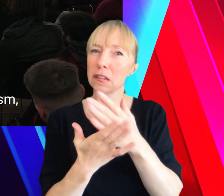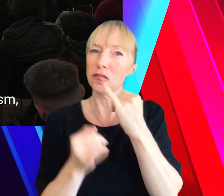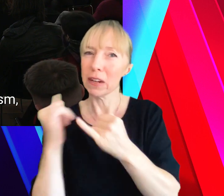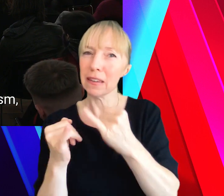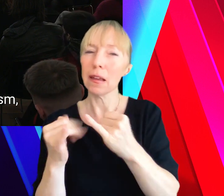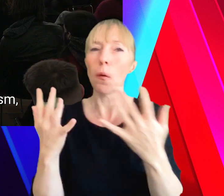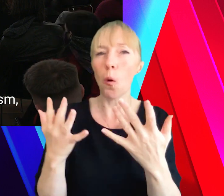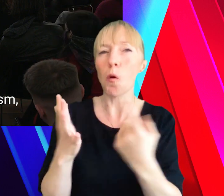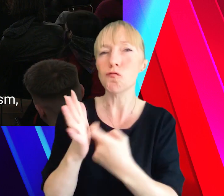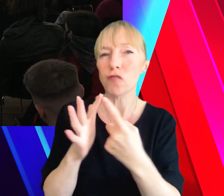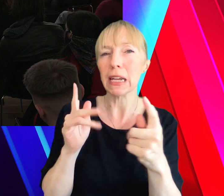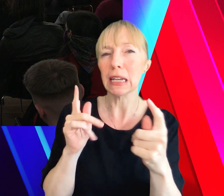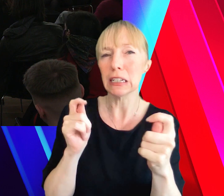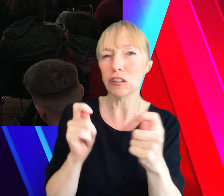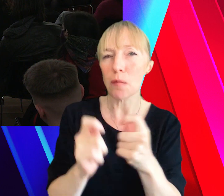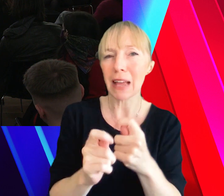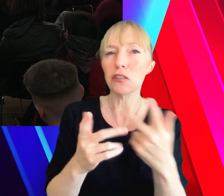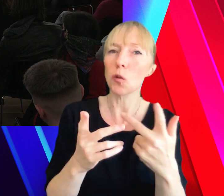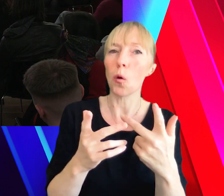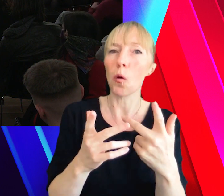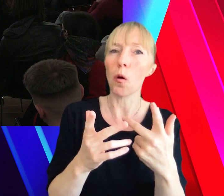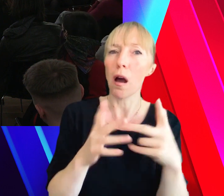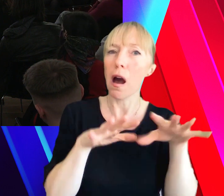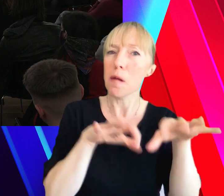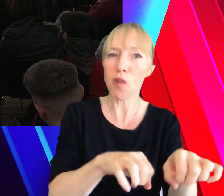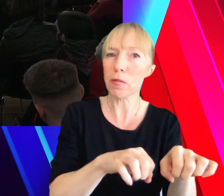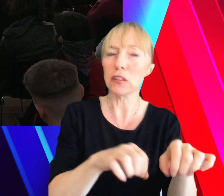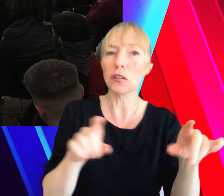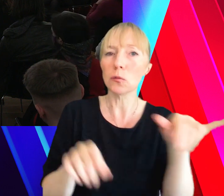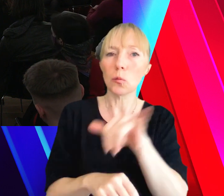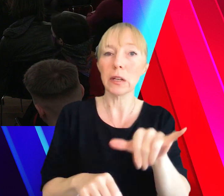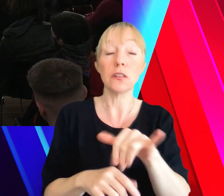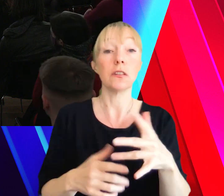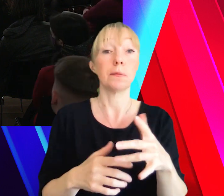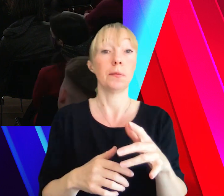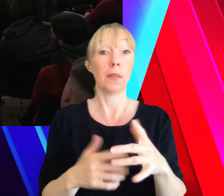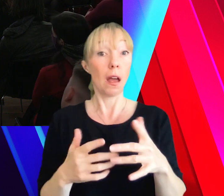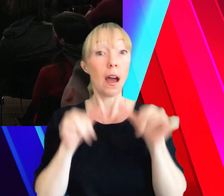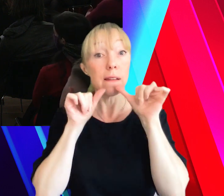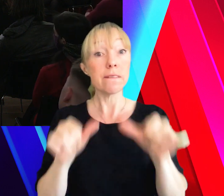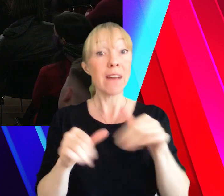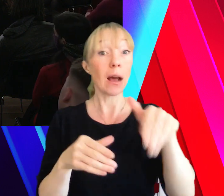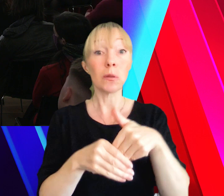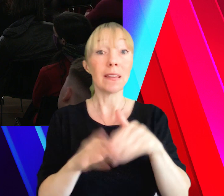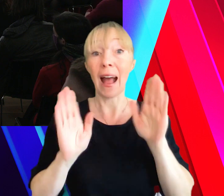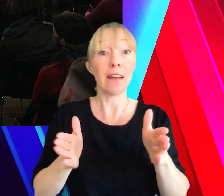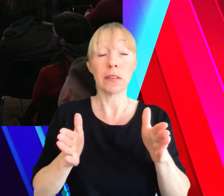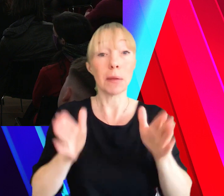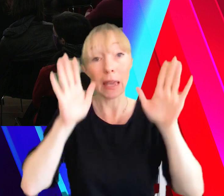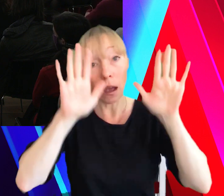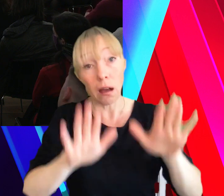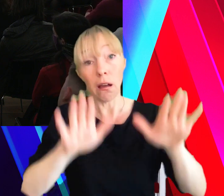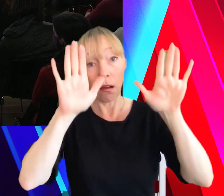line. Is it criticism and sort of reinterpretation, reappropriation? And I guess, yeah, so like, if fan content doesn't have to be